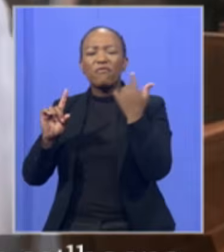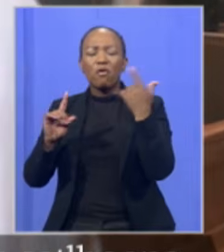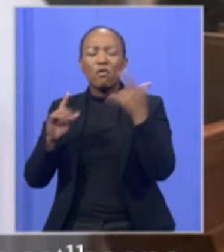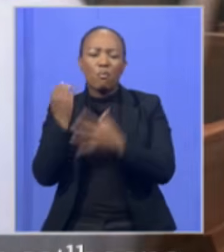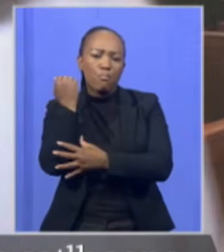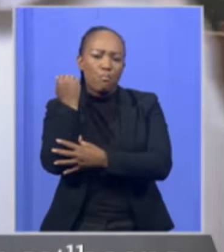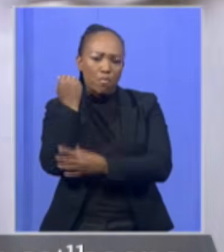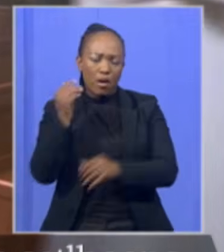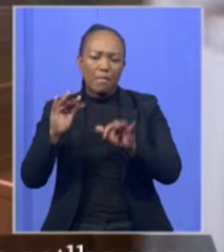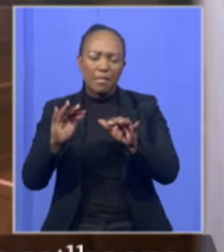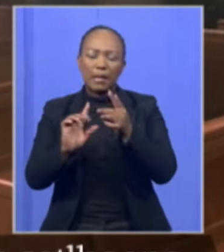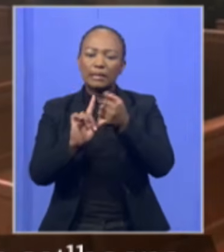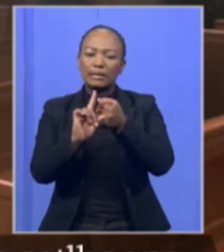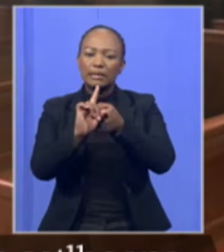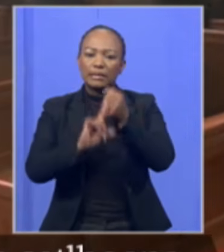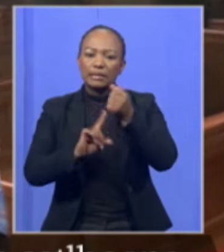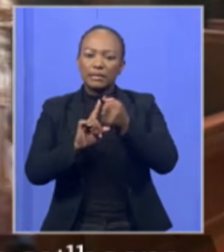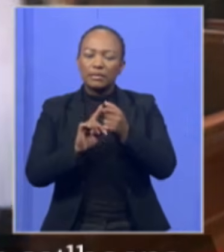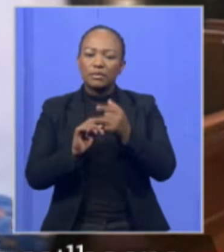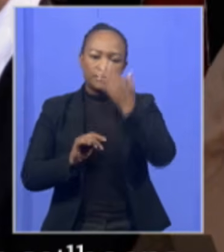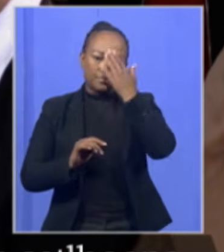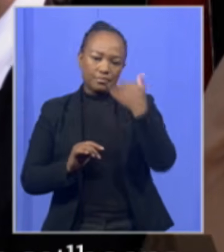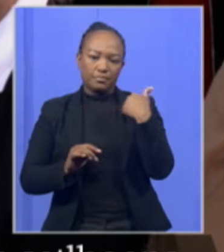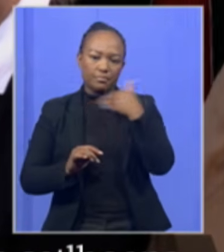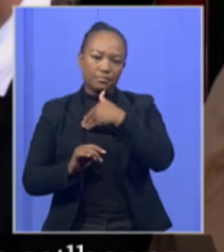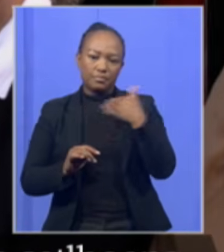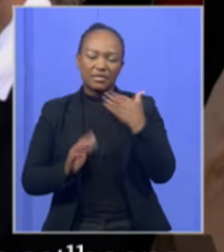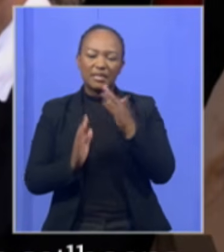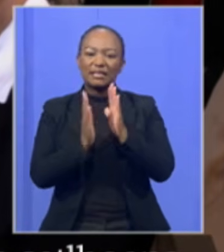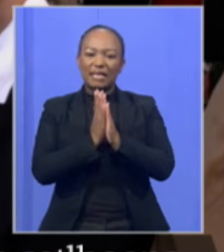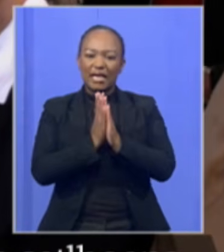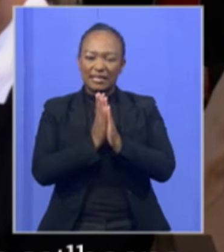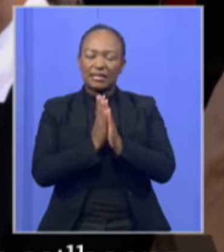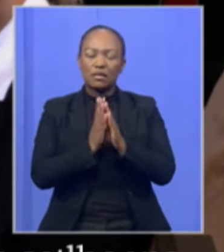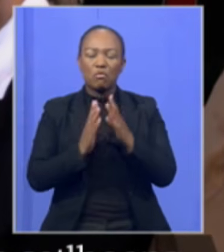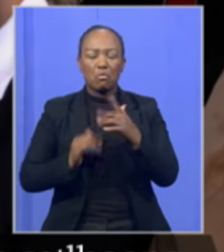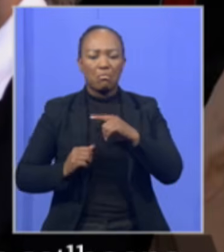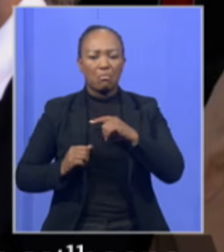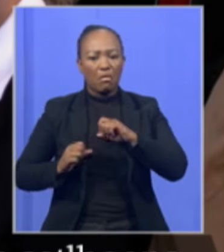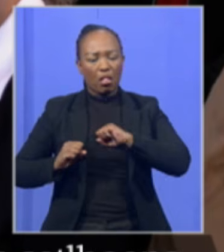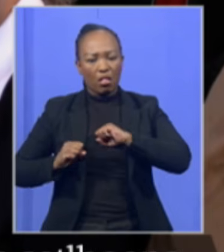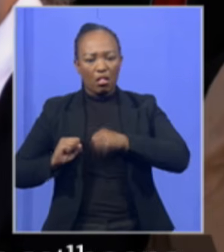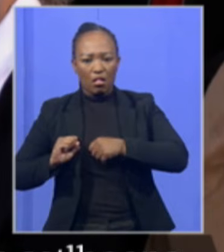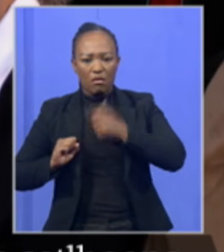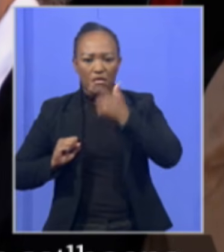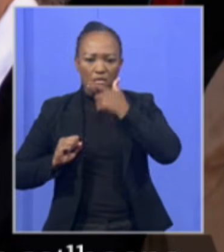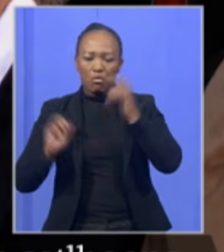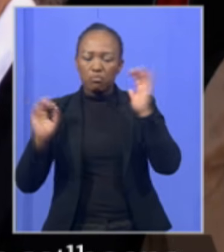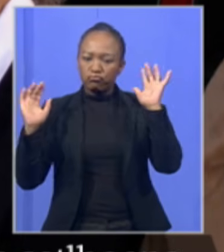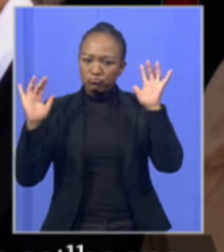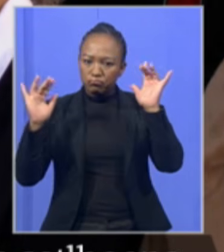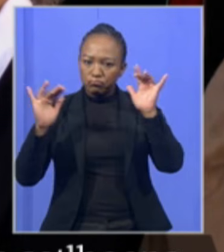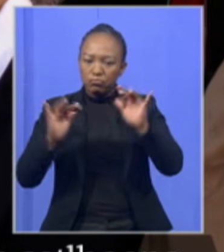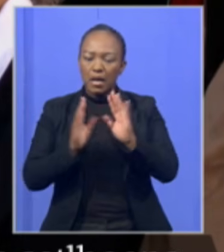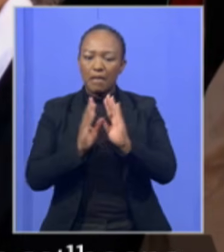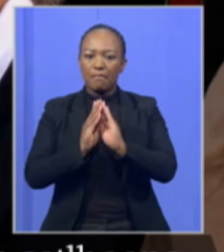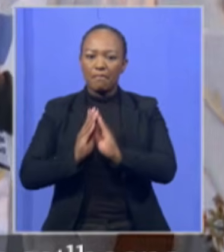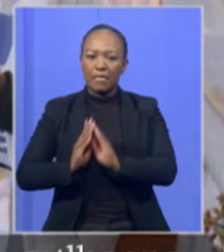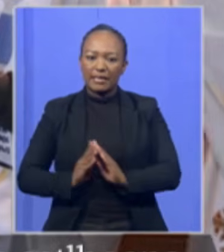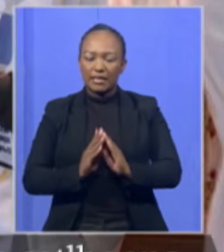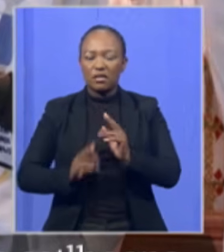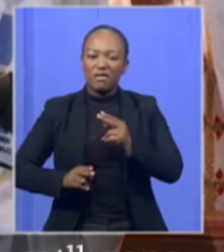le a kutlobotlhoko jaaka phuthego kwa Archdiocese ya kereke ya Katoliki mo Pretoria e kokwane mo kopanong ya go neela tlotla ya